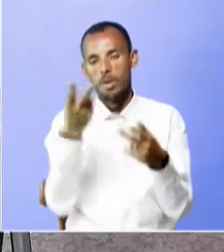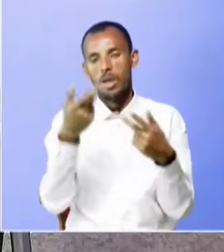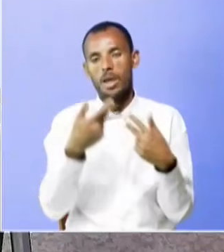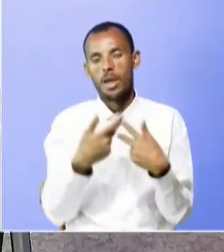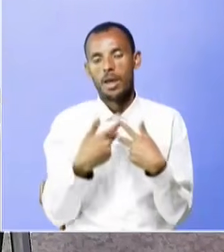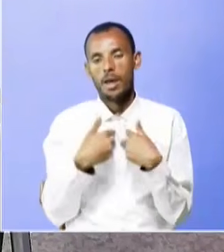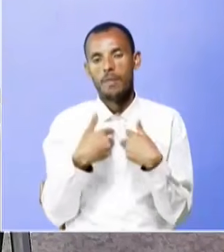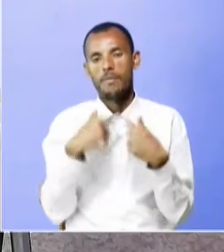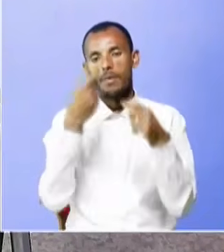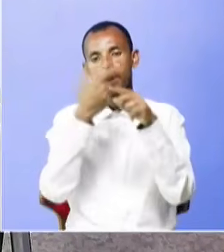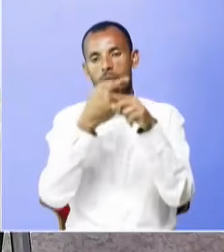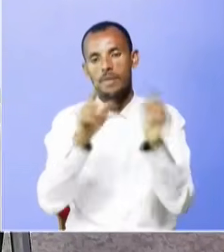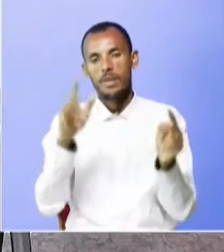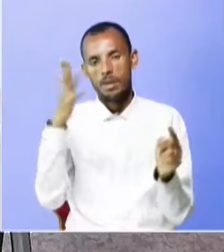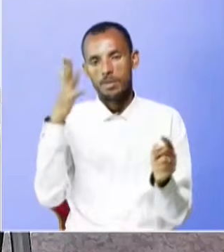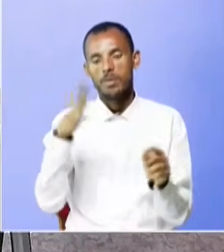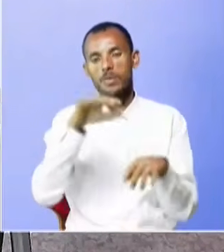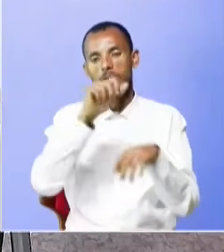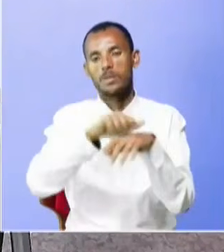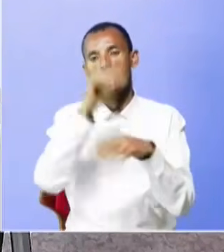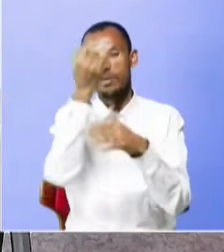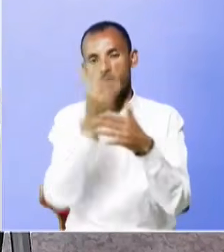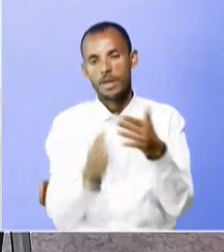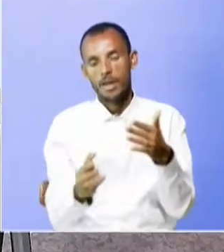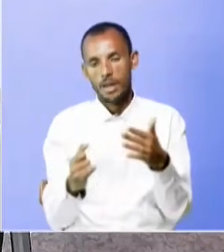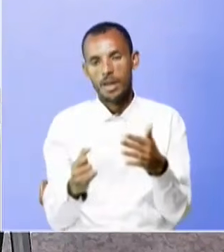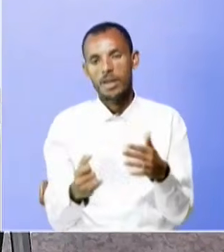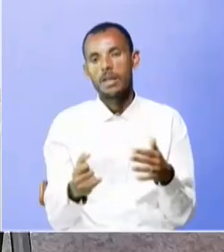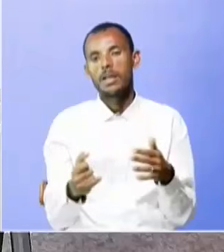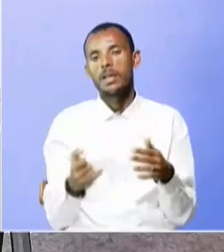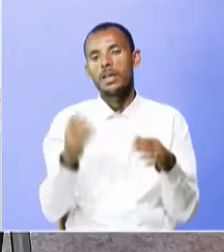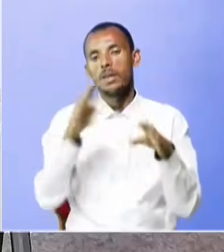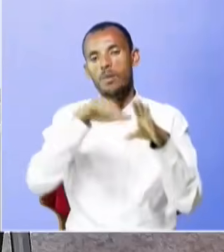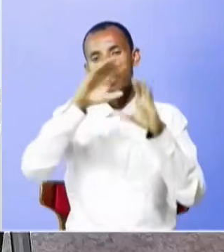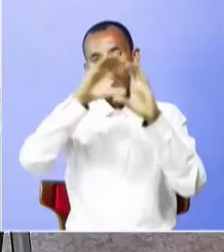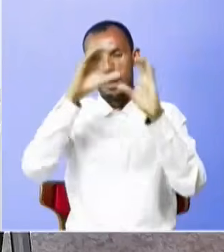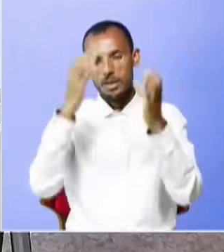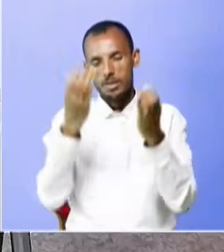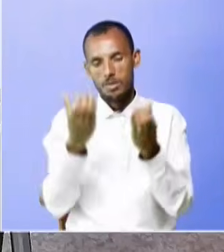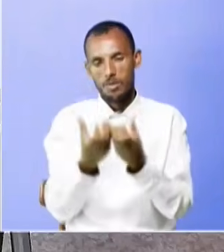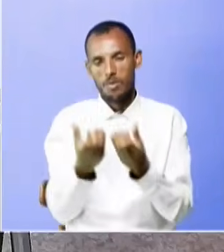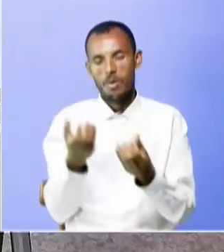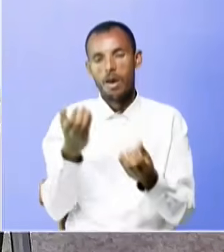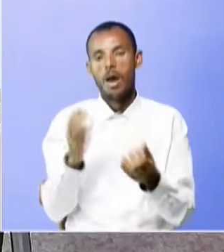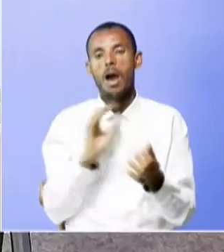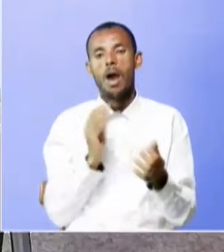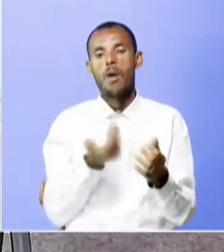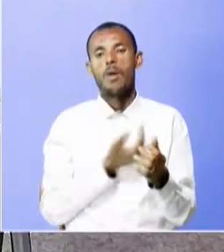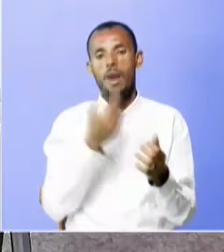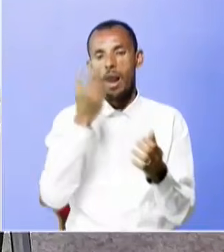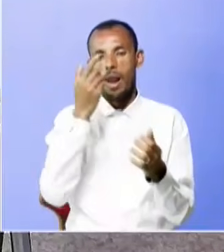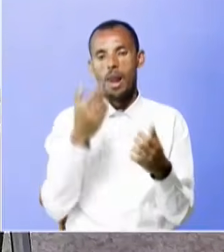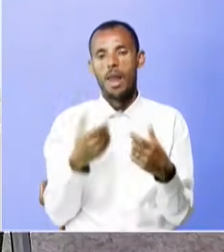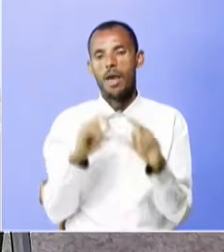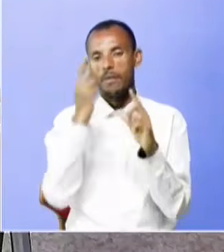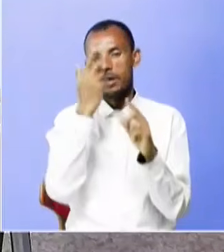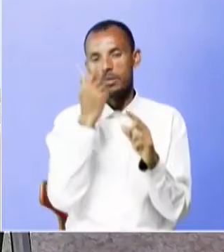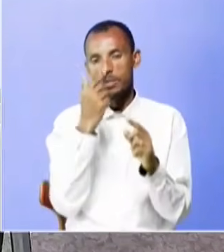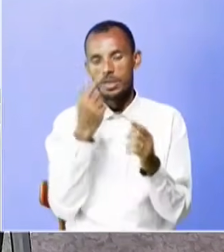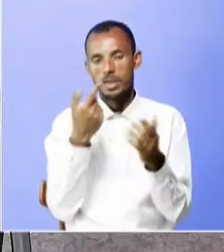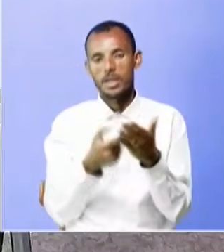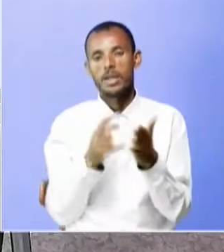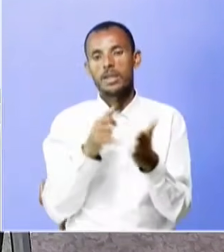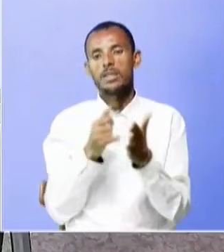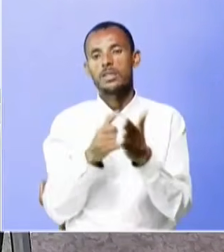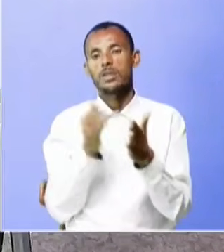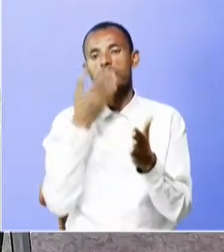different types of solid figures almost in all parts of our life experience. So it's good to know